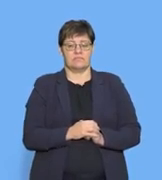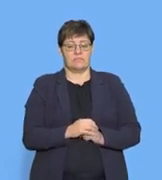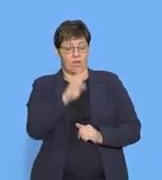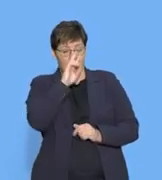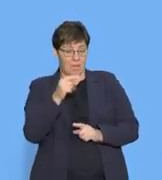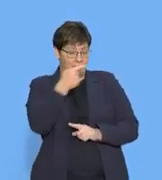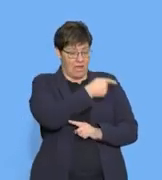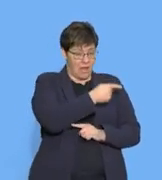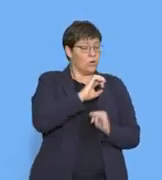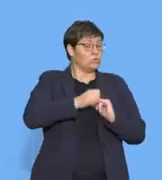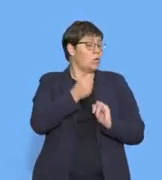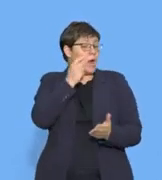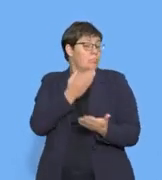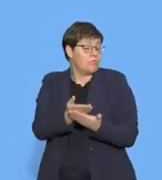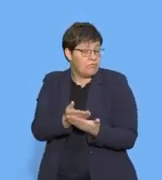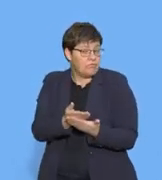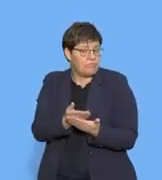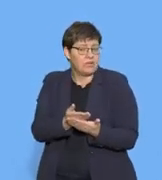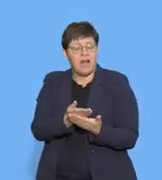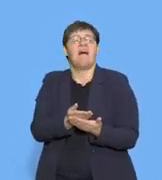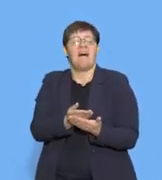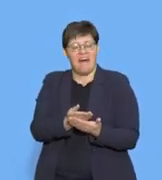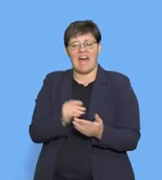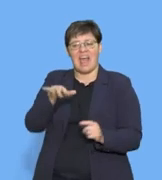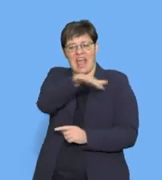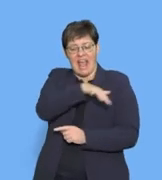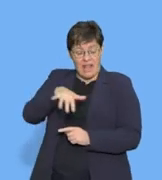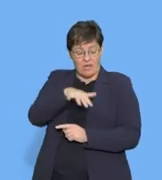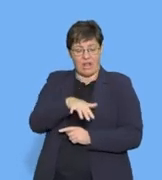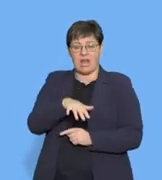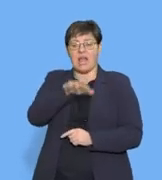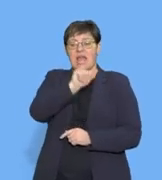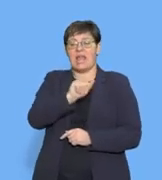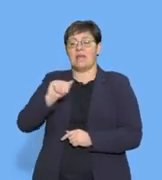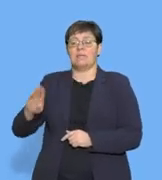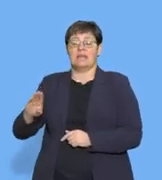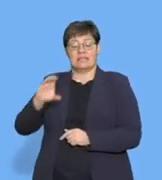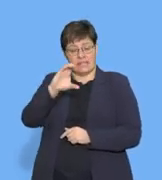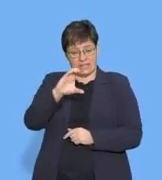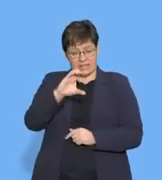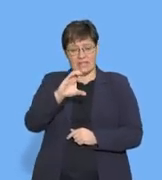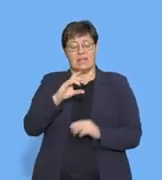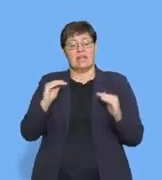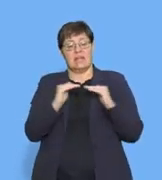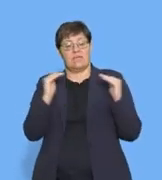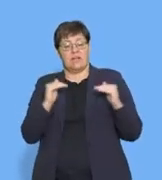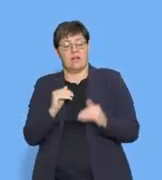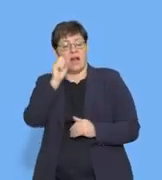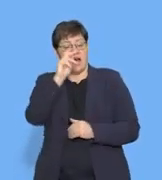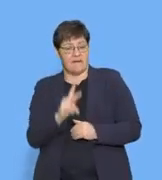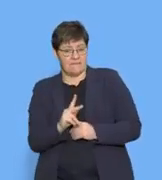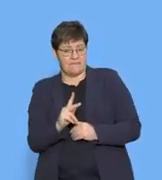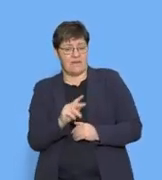sine A. And can you remember what we were trying to prove? We were trying to prove that the area of the triangle